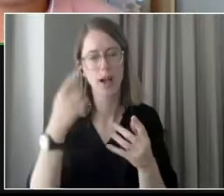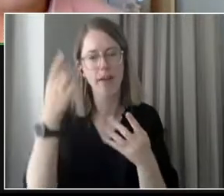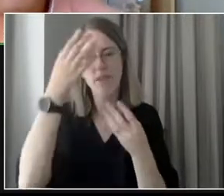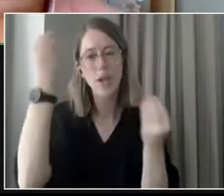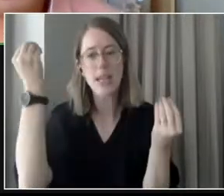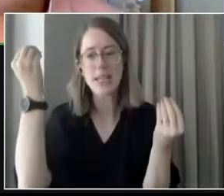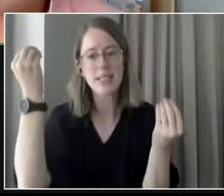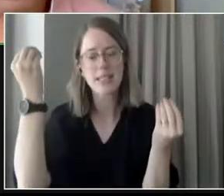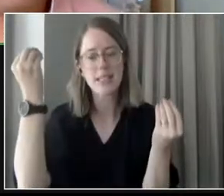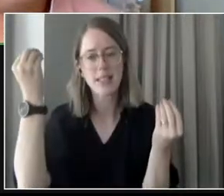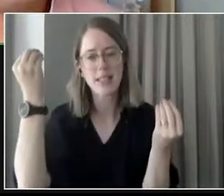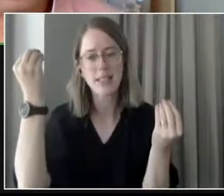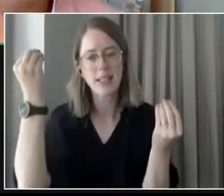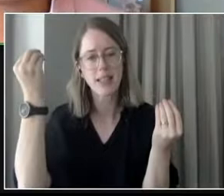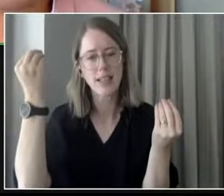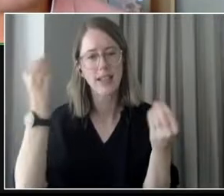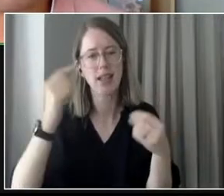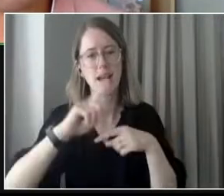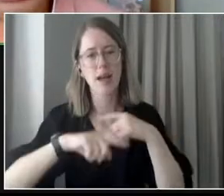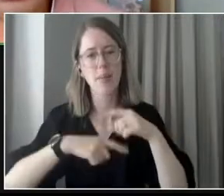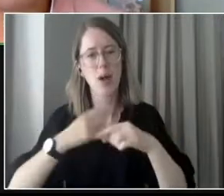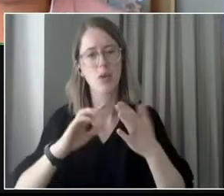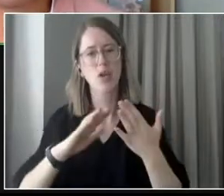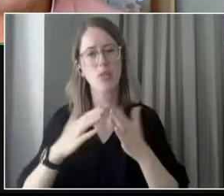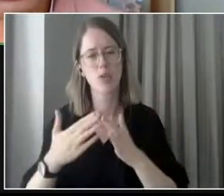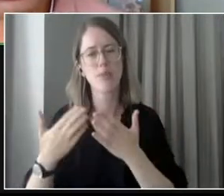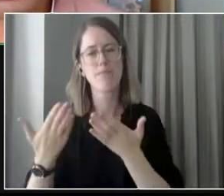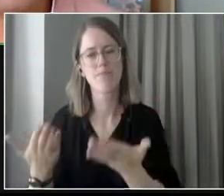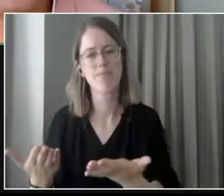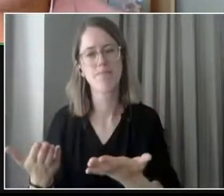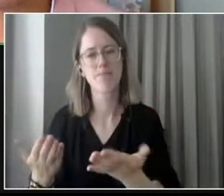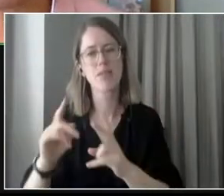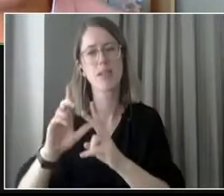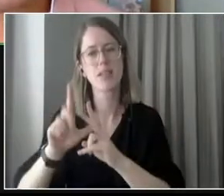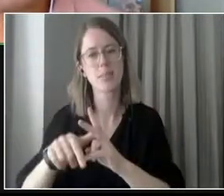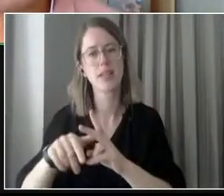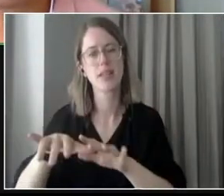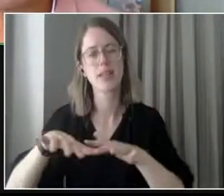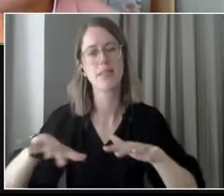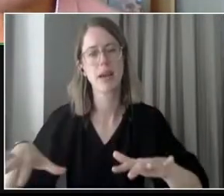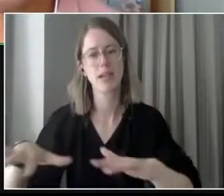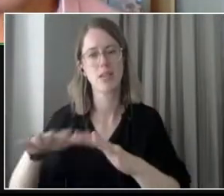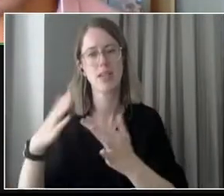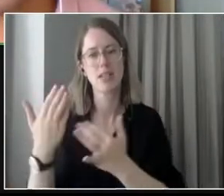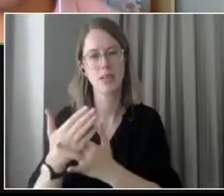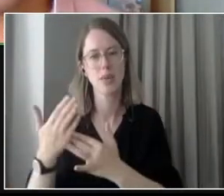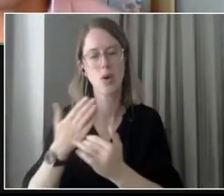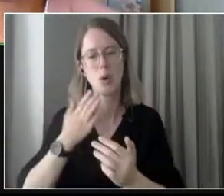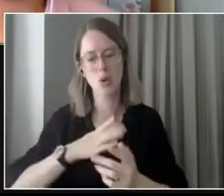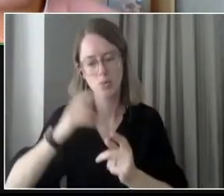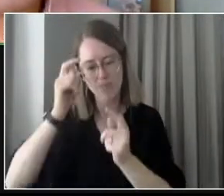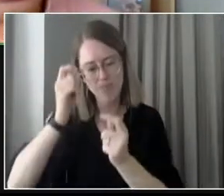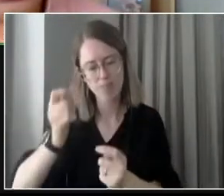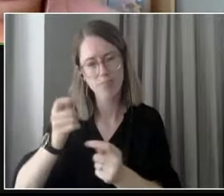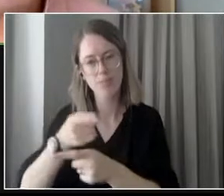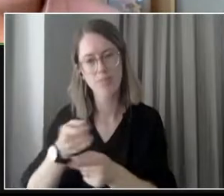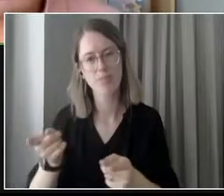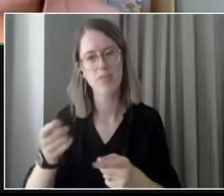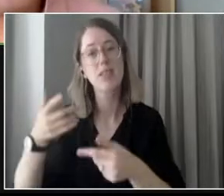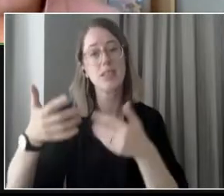forget about our community who are in the disability space. So I just want to acknowledge that there is also